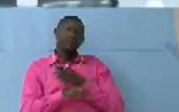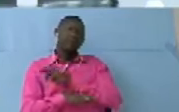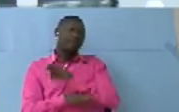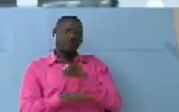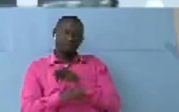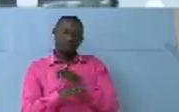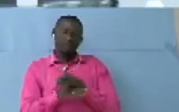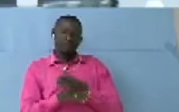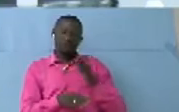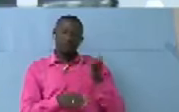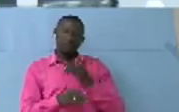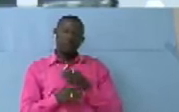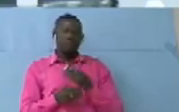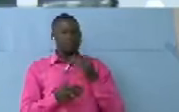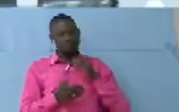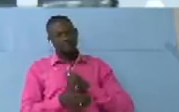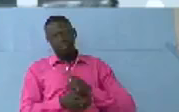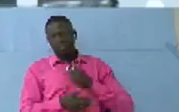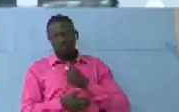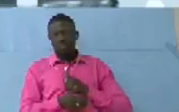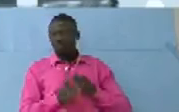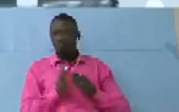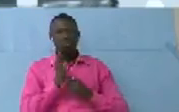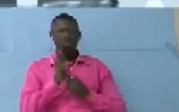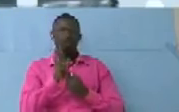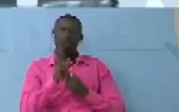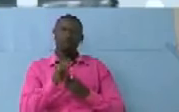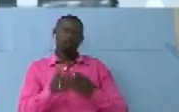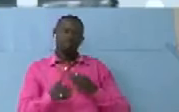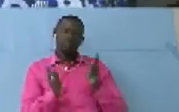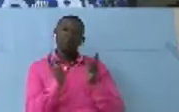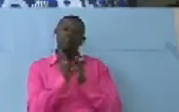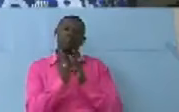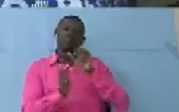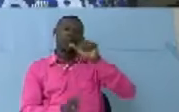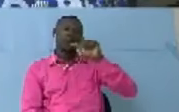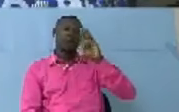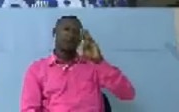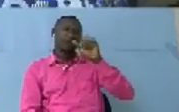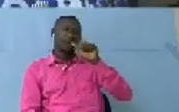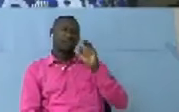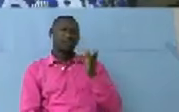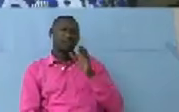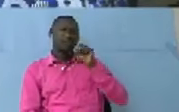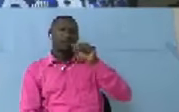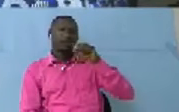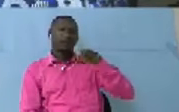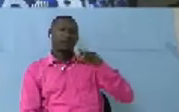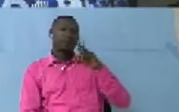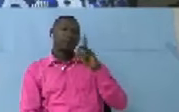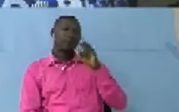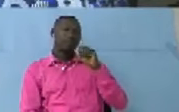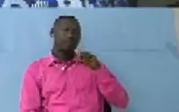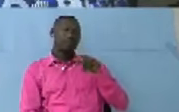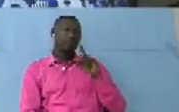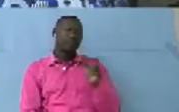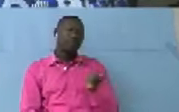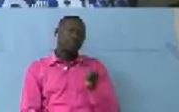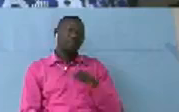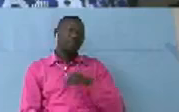I went there, I paid my condolences. Ma Abba Sandang Taraje. I found Abba Sandang there. And Solo Sandang Bama Fulul.